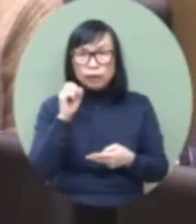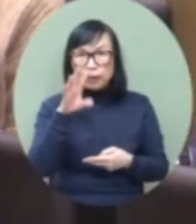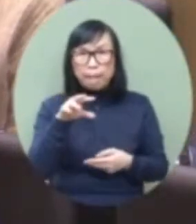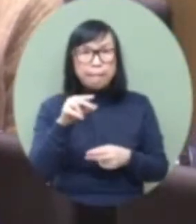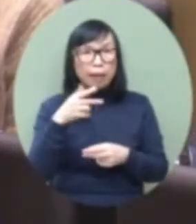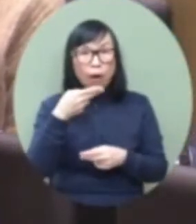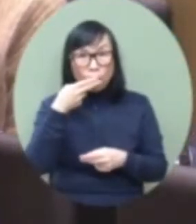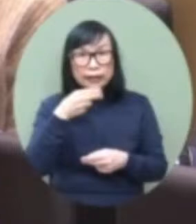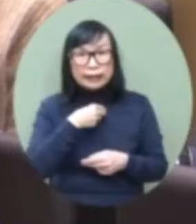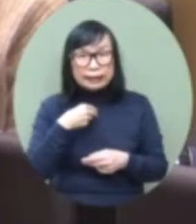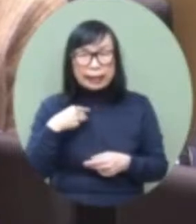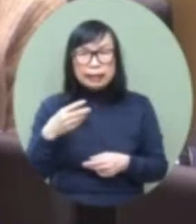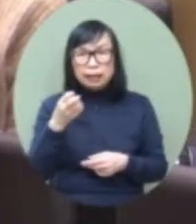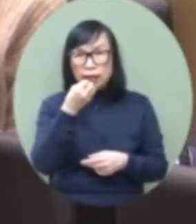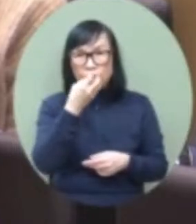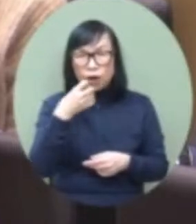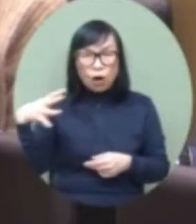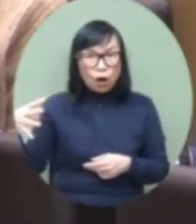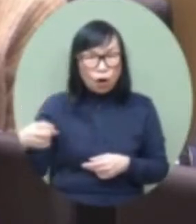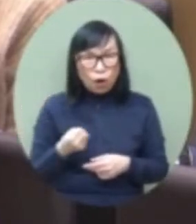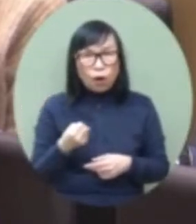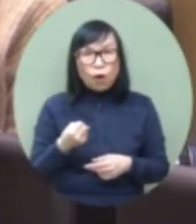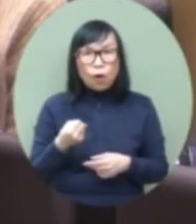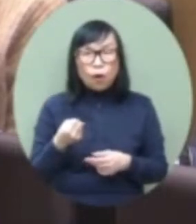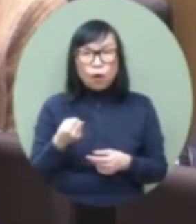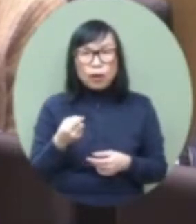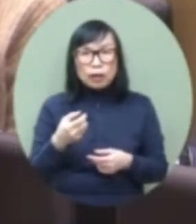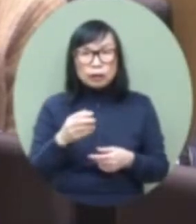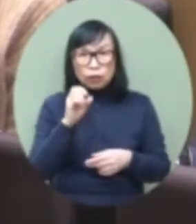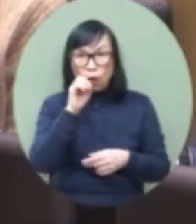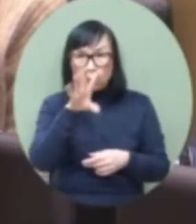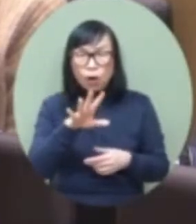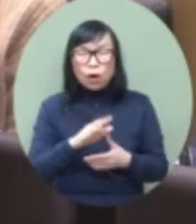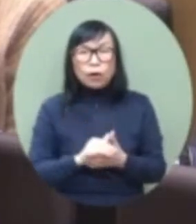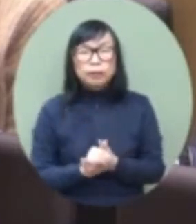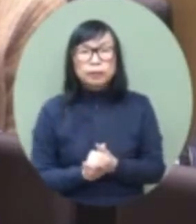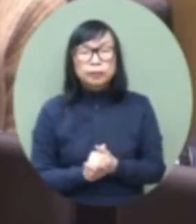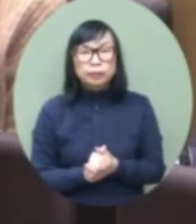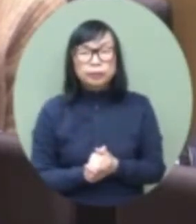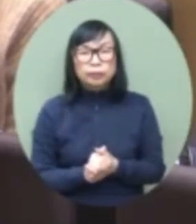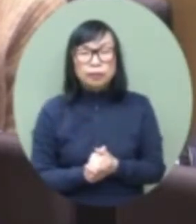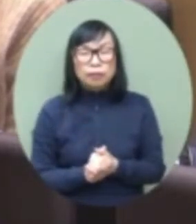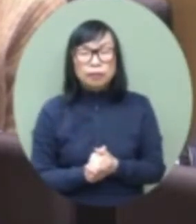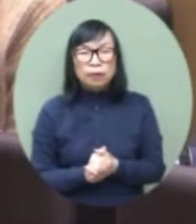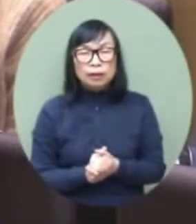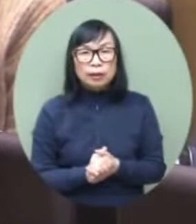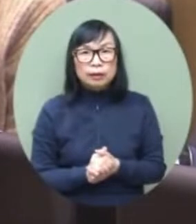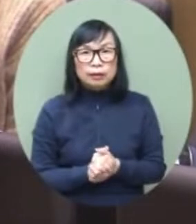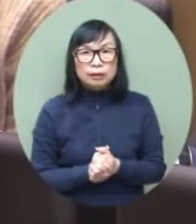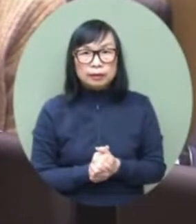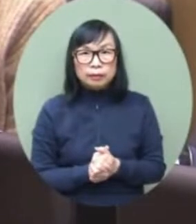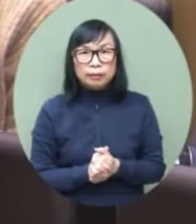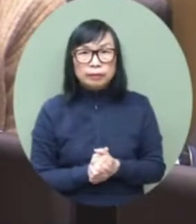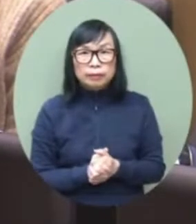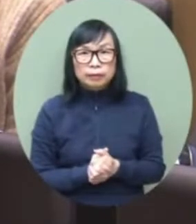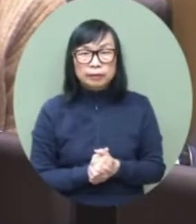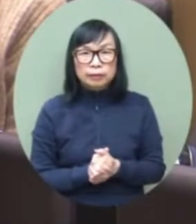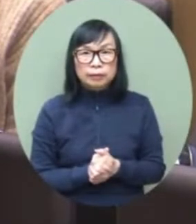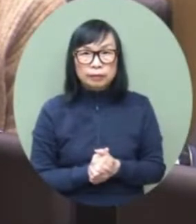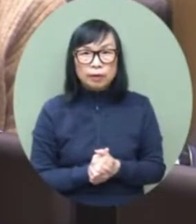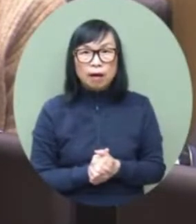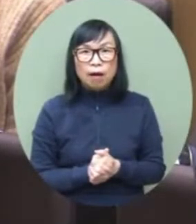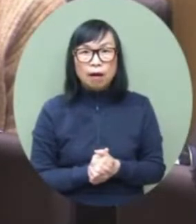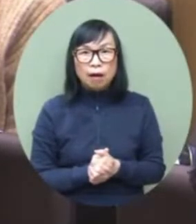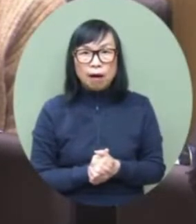previously said that targeted testing by restriction testing declaration, or so-called lockdowns, and compulsory testing notices